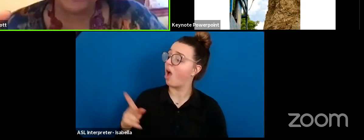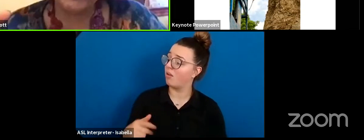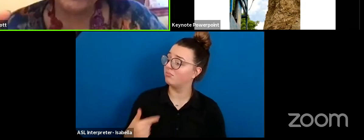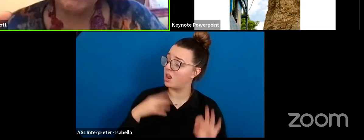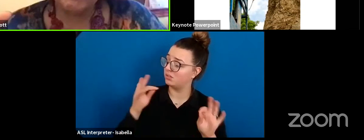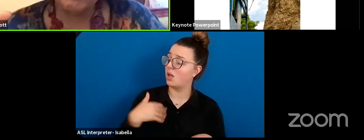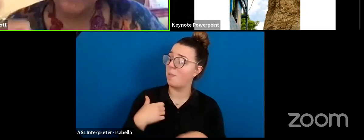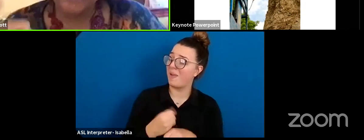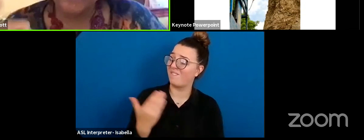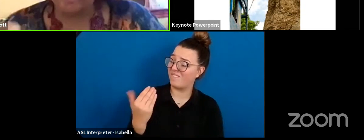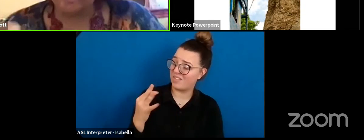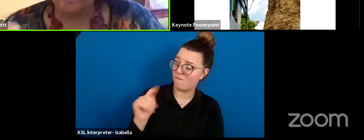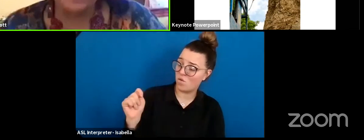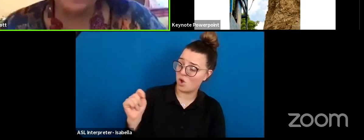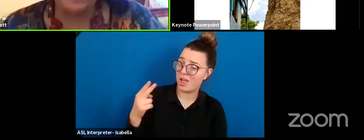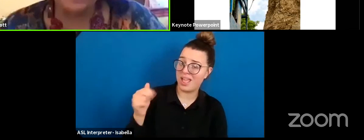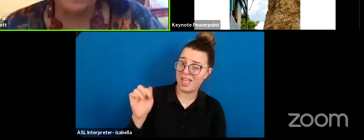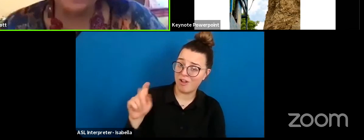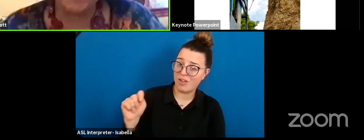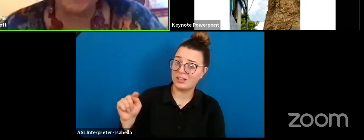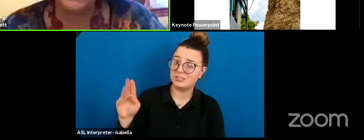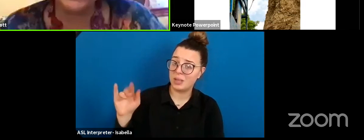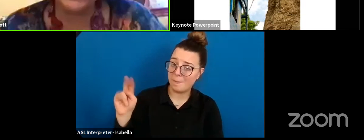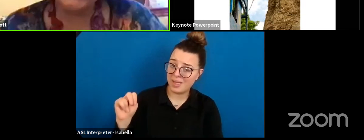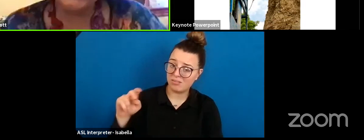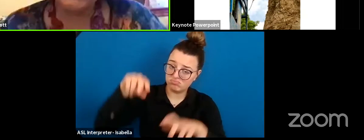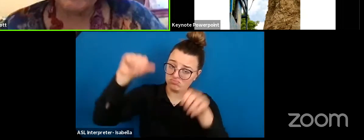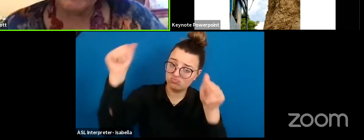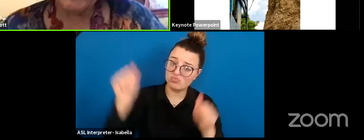of dirt. The show's going to be up for months.